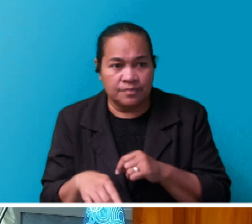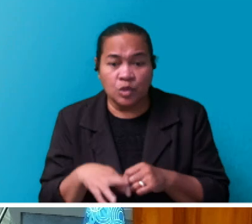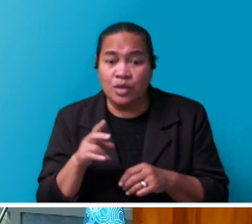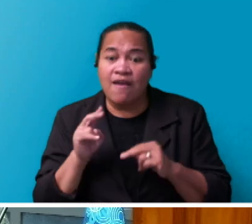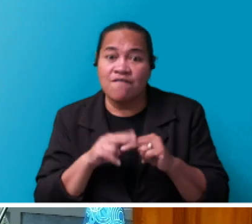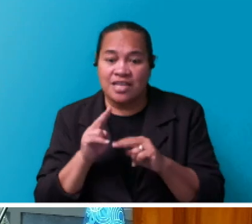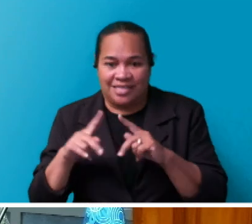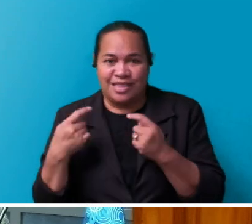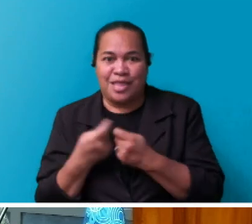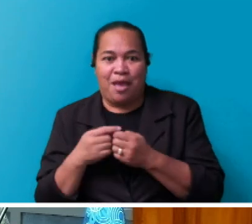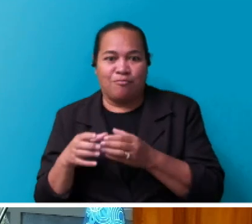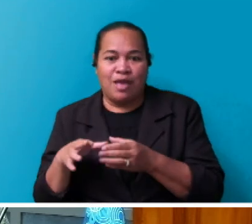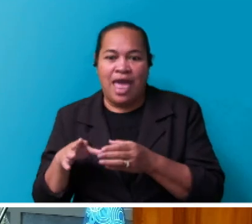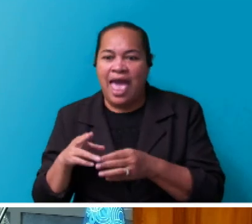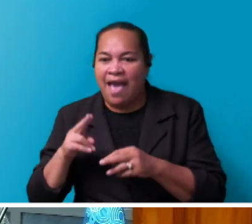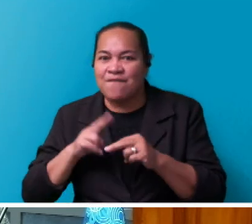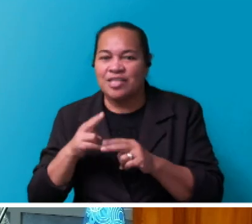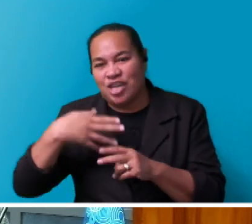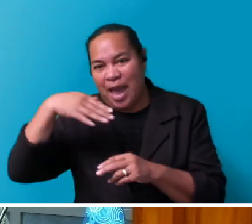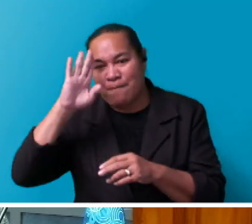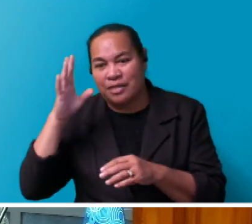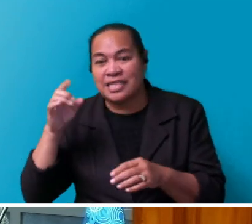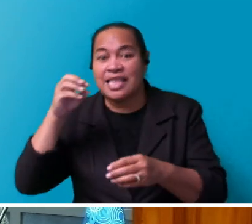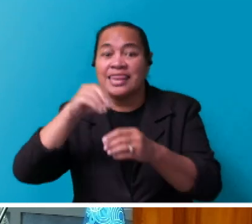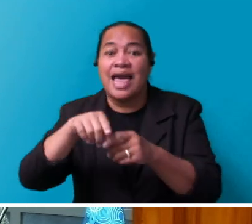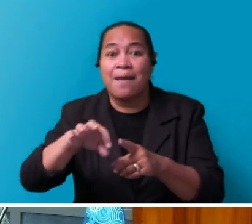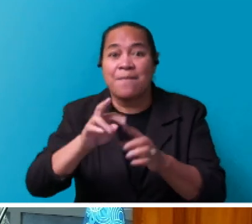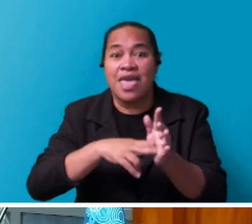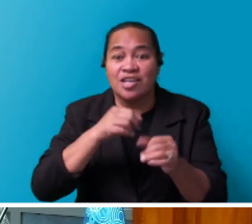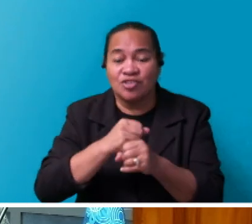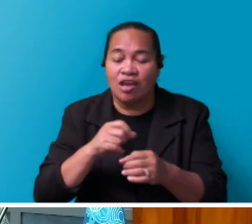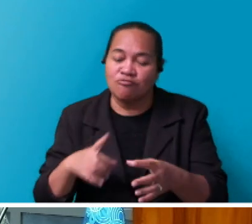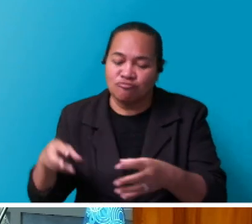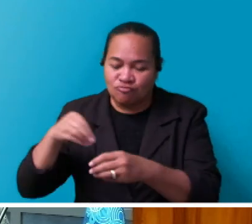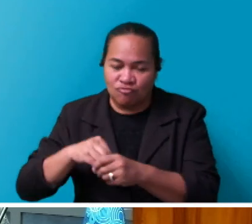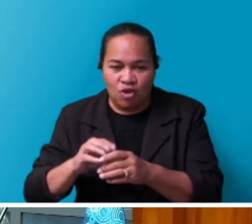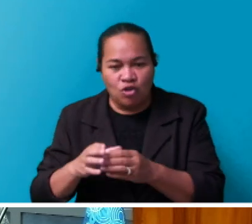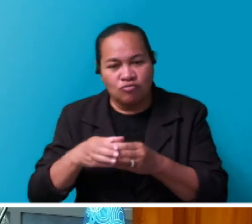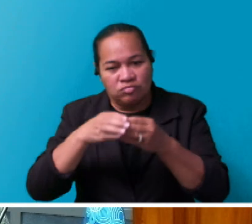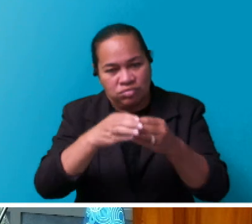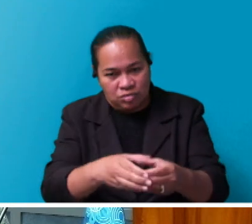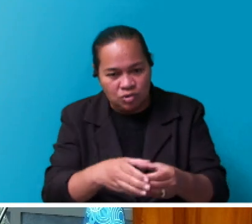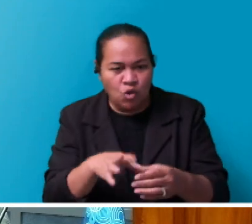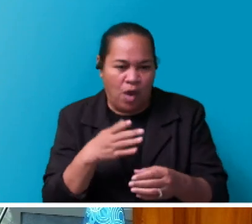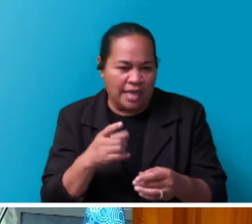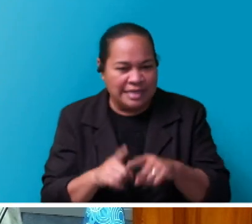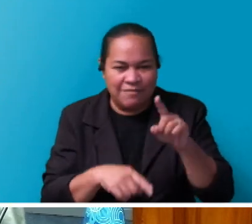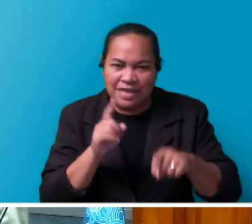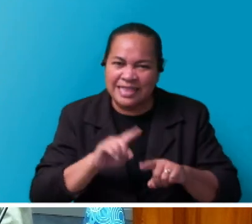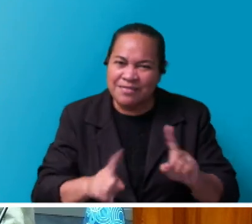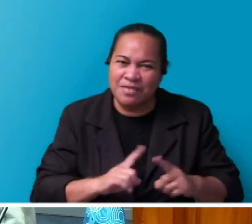and officials from the Fiji Embassy in PNG, a series of bilateral meetings were held with key development